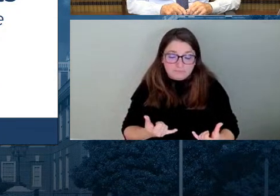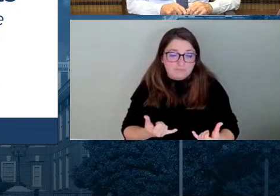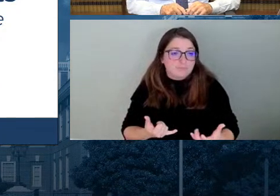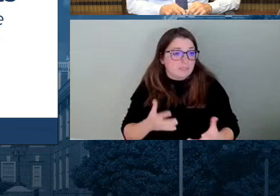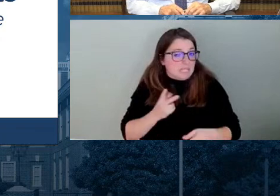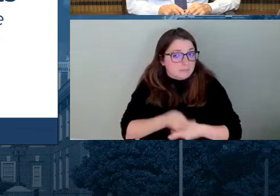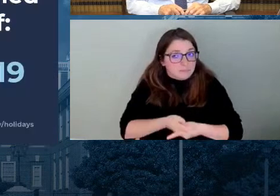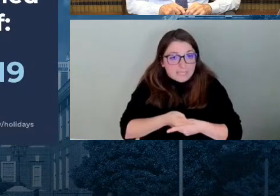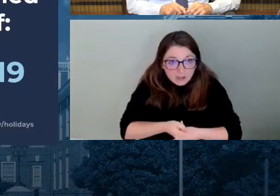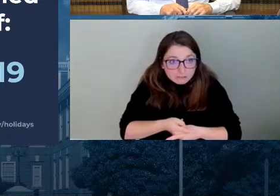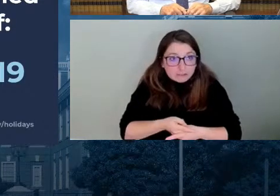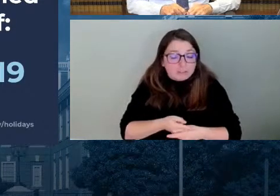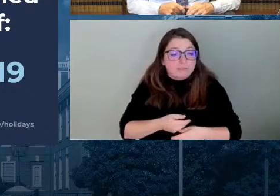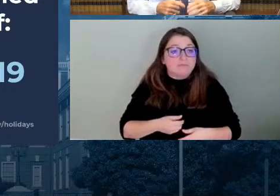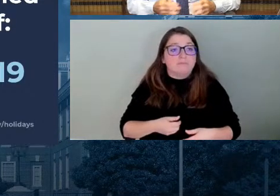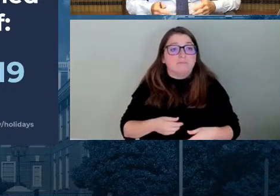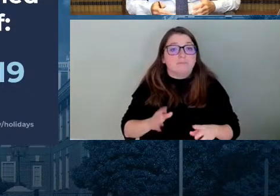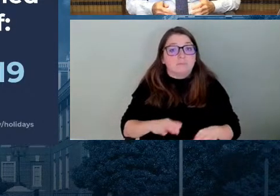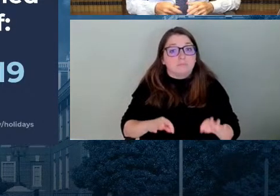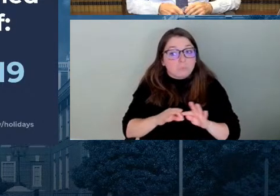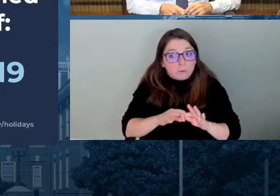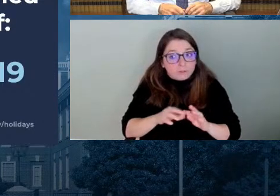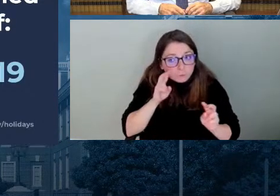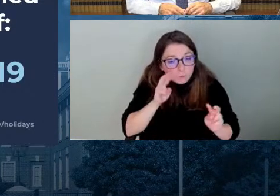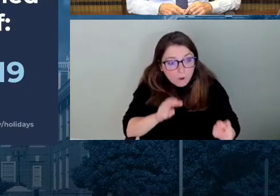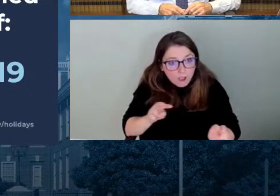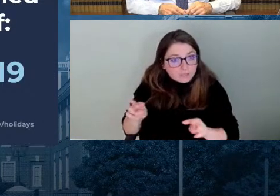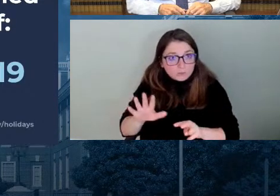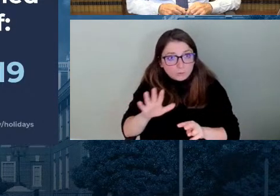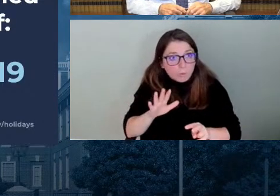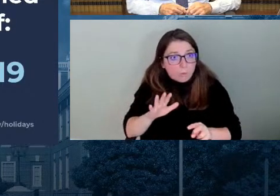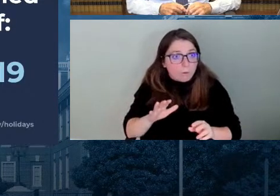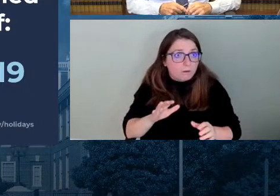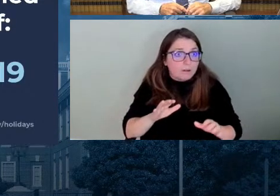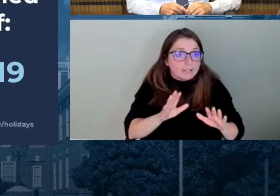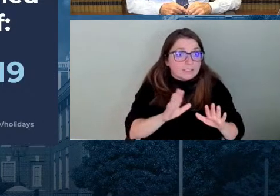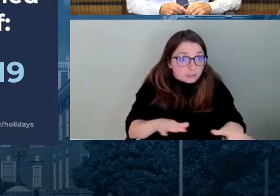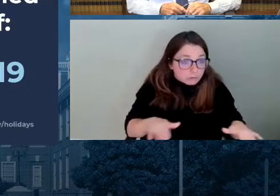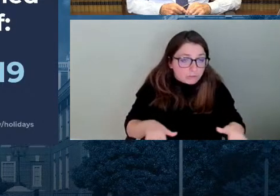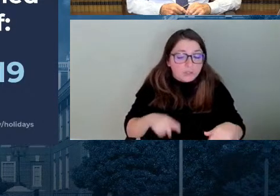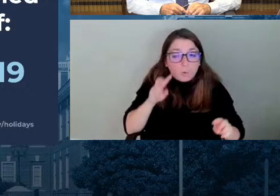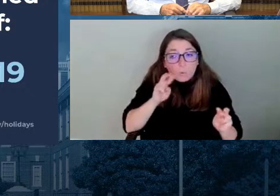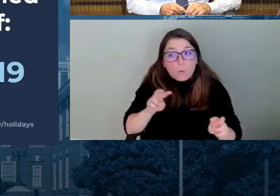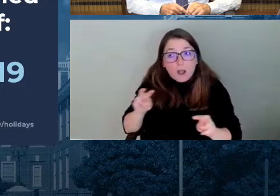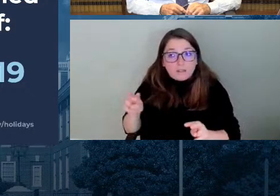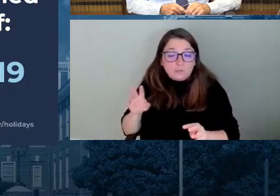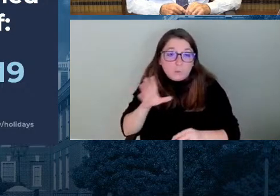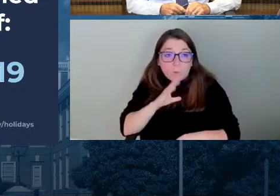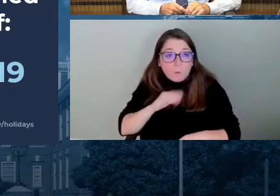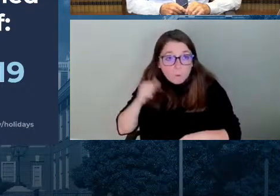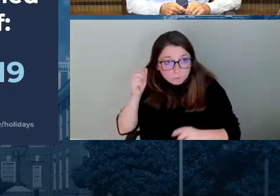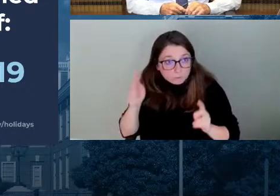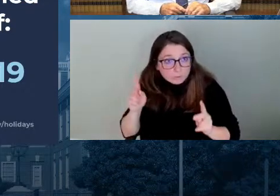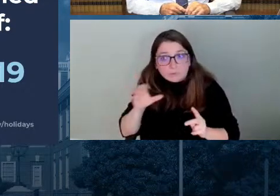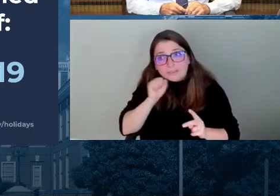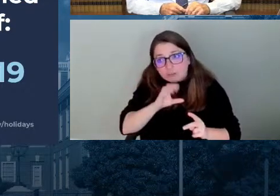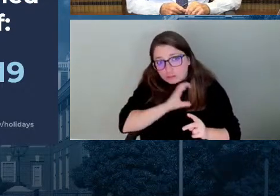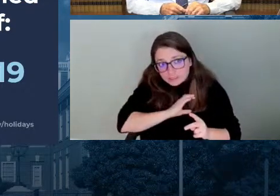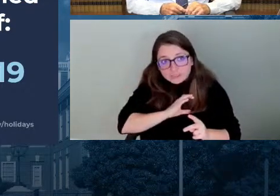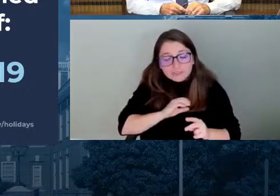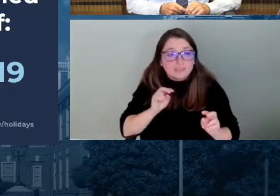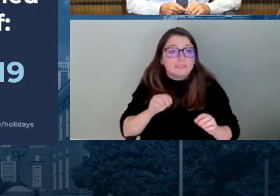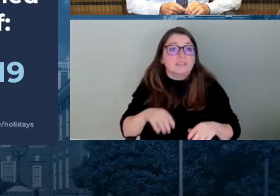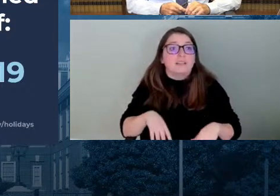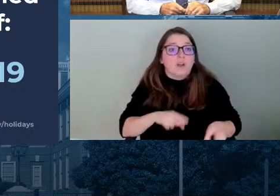pay attention to our loved ones, whether they're our little ones or our elders, and make sure